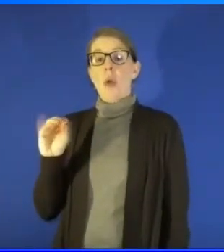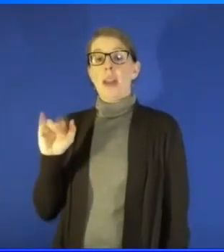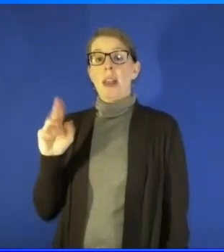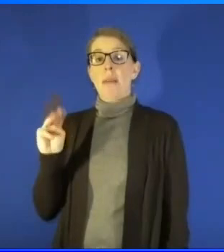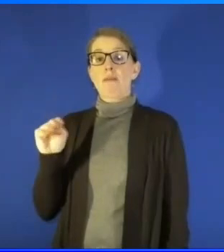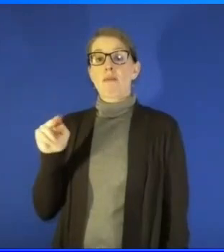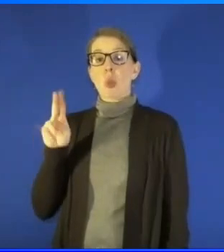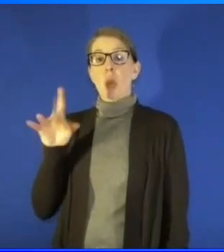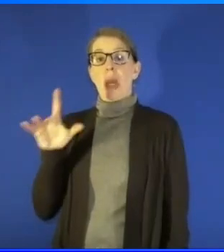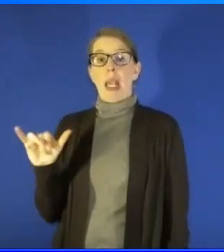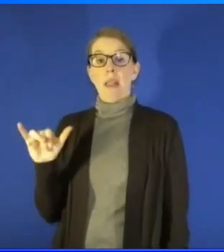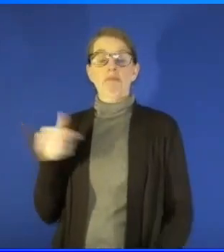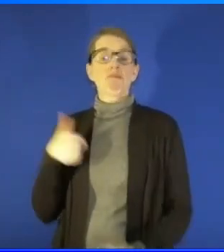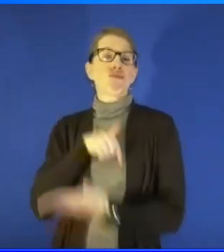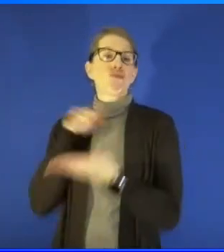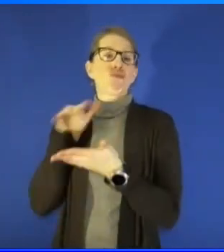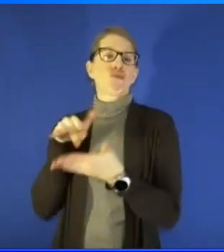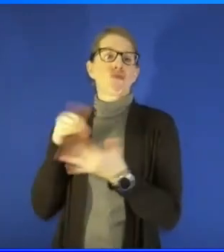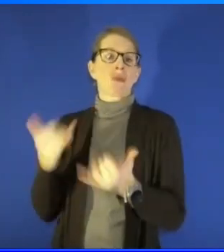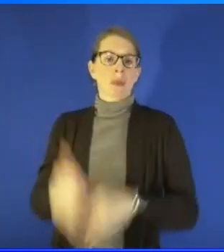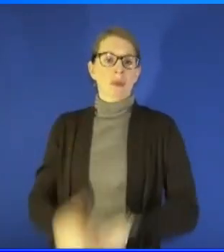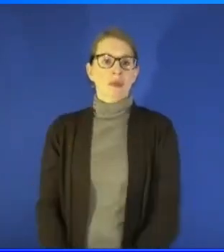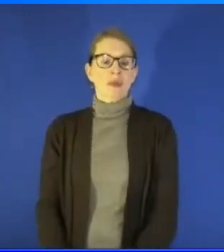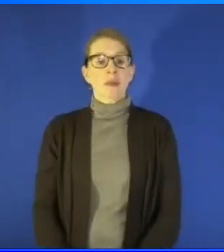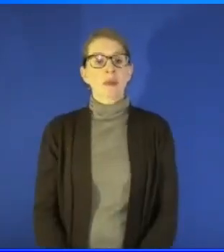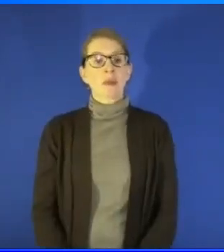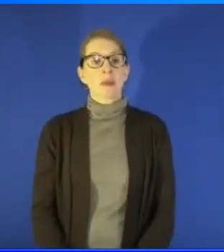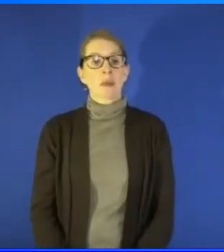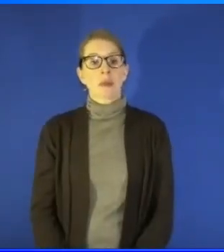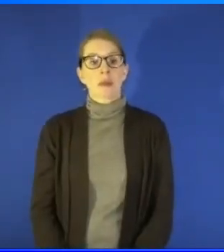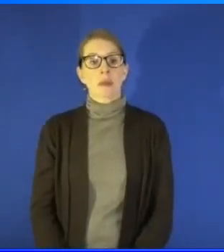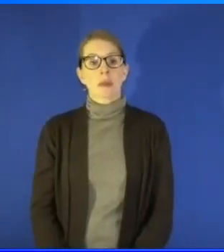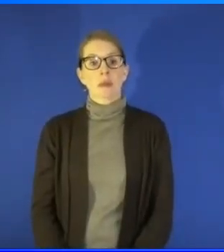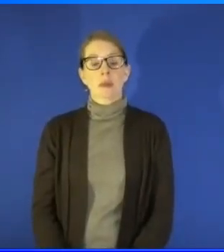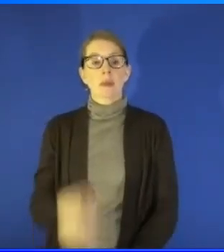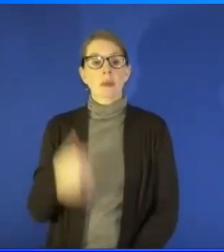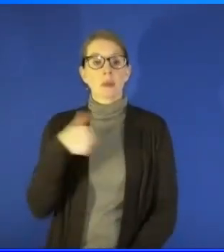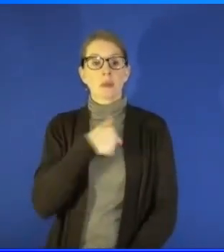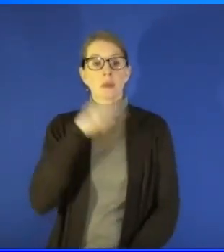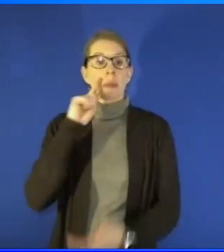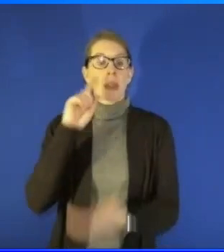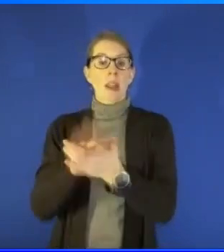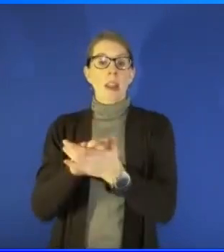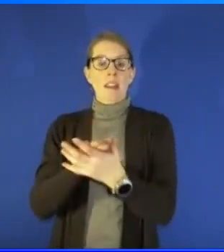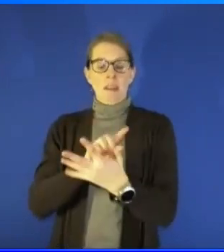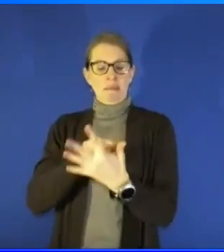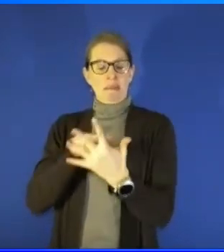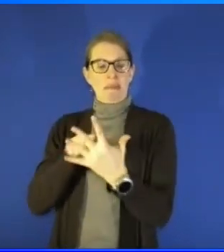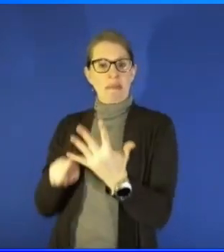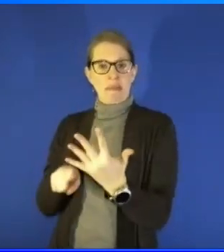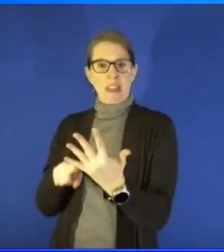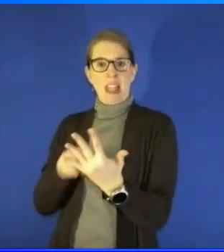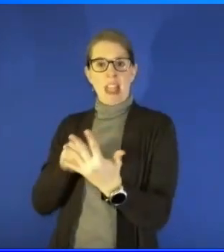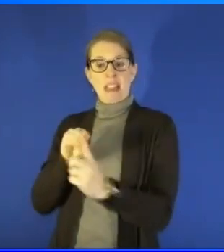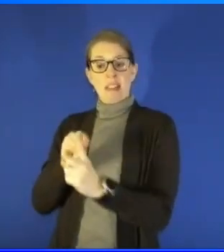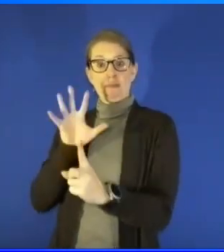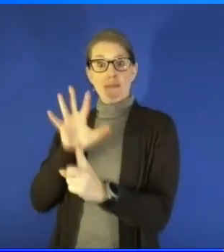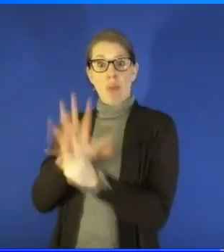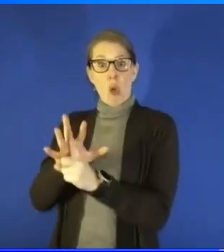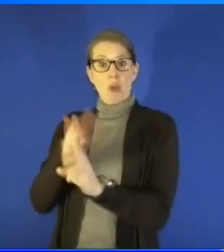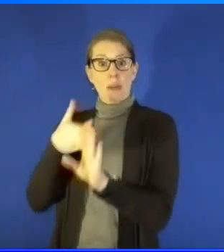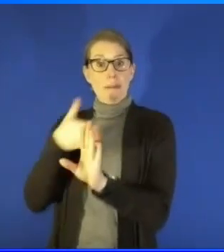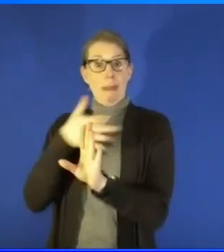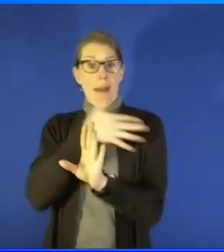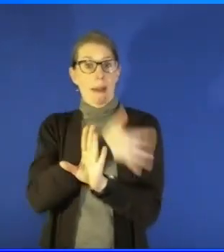studying. We believe that there are a number of these things that we've been exposed to in the past that